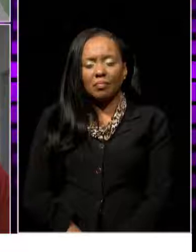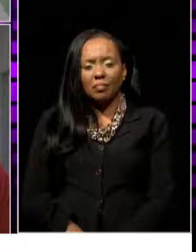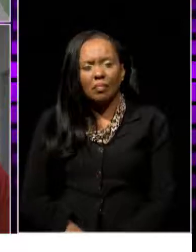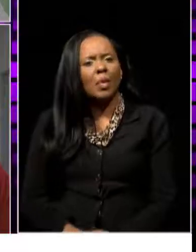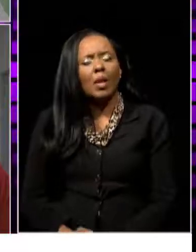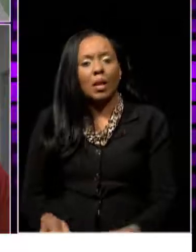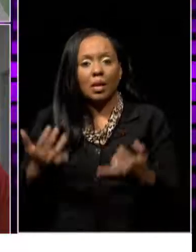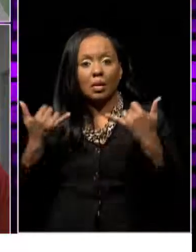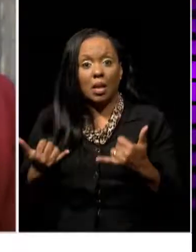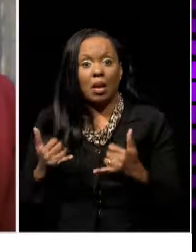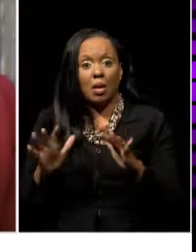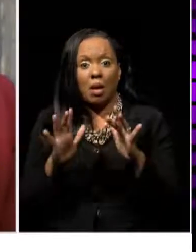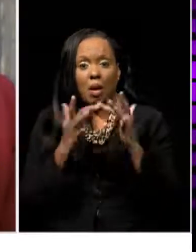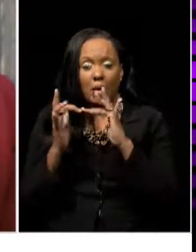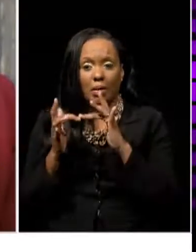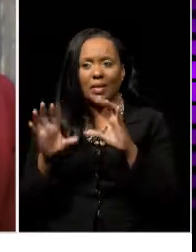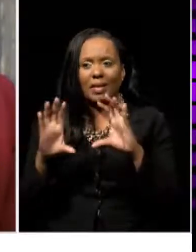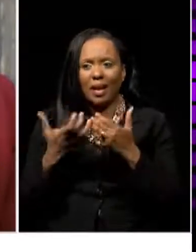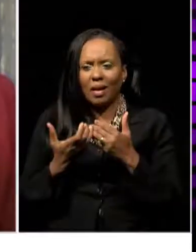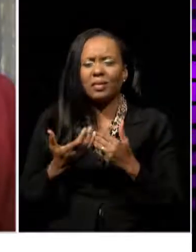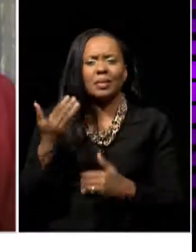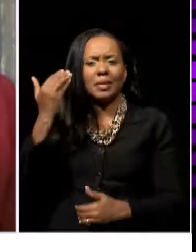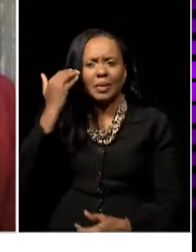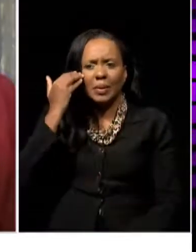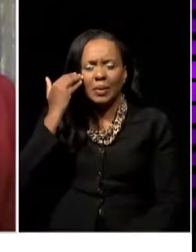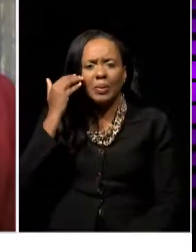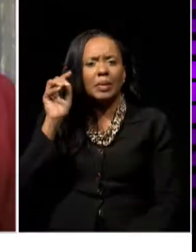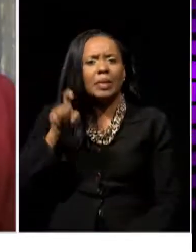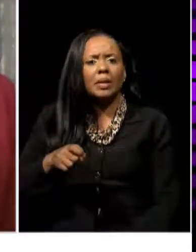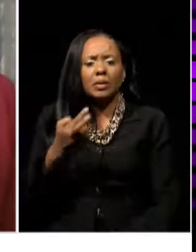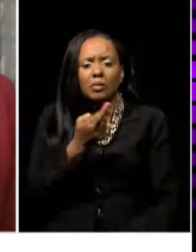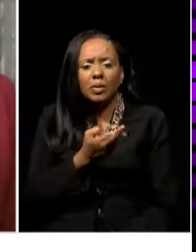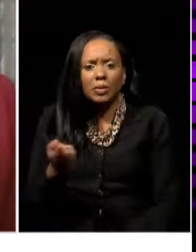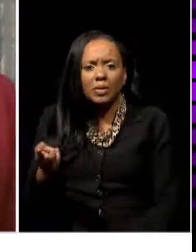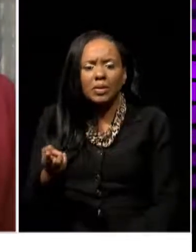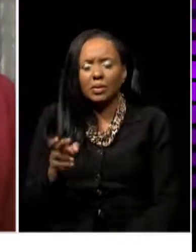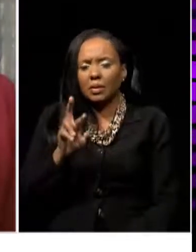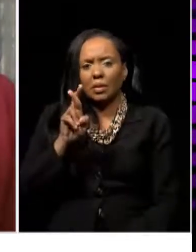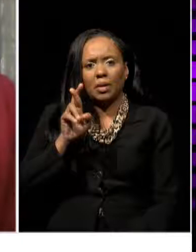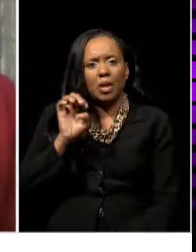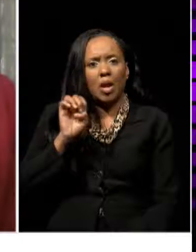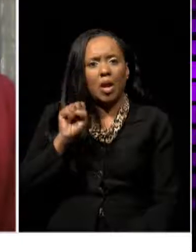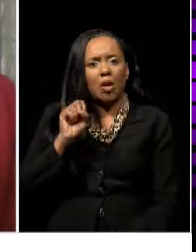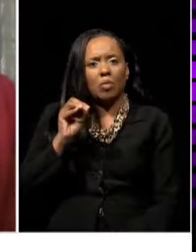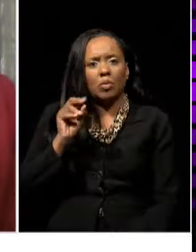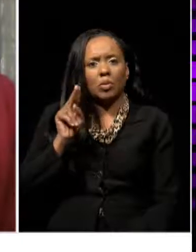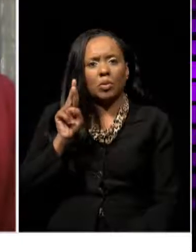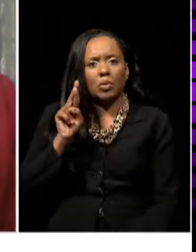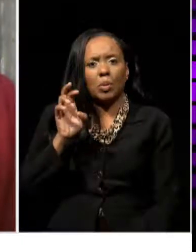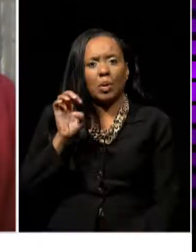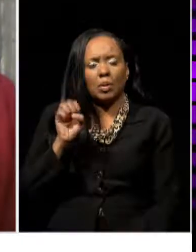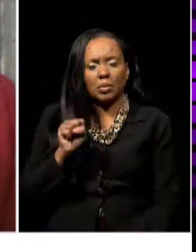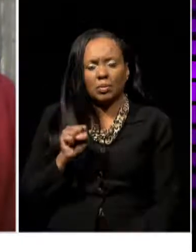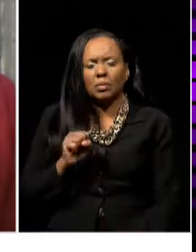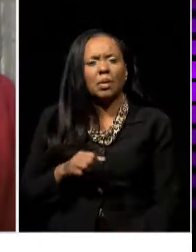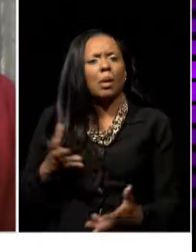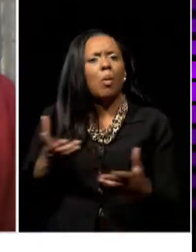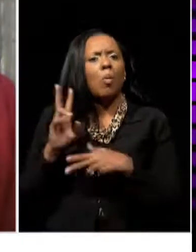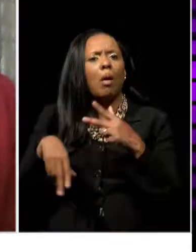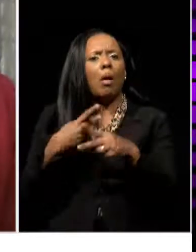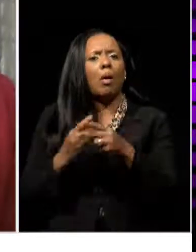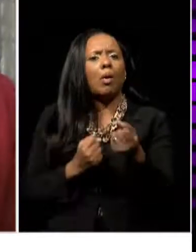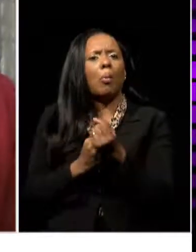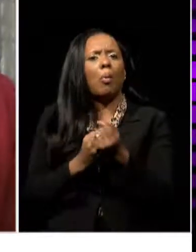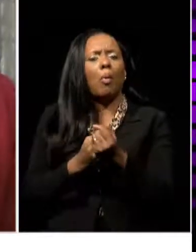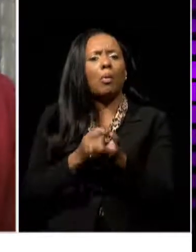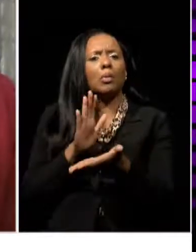resources, including but not limited to these devices. Now, what support or policies does the school have